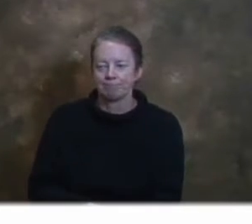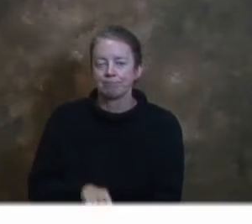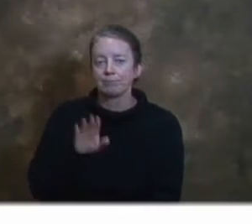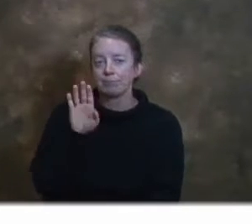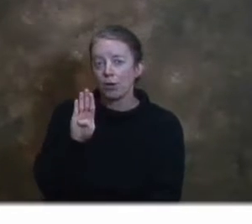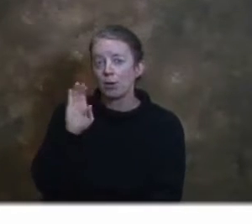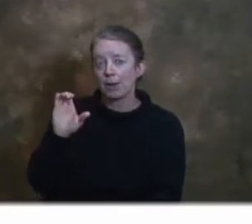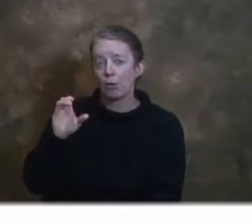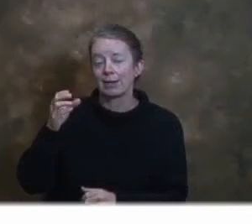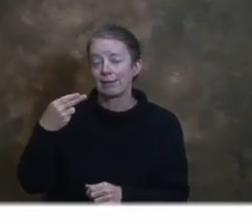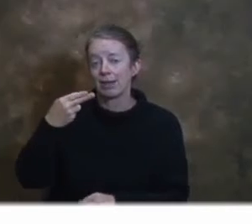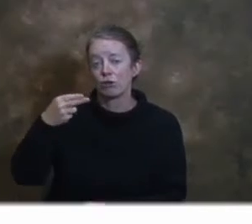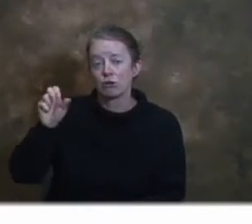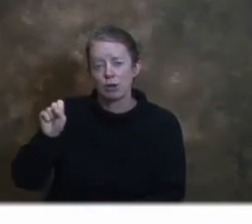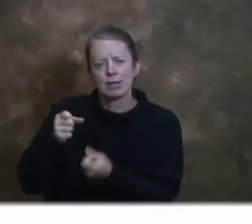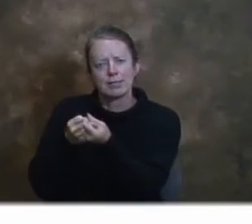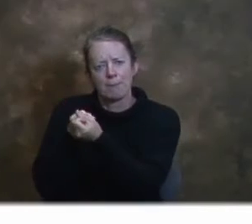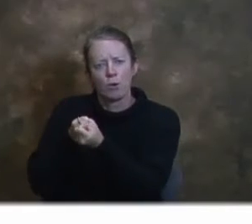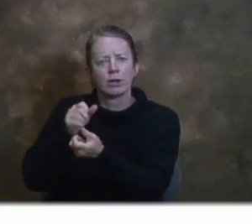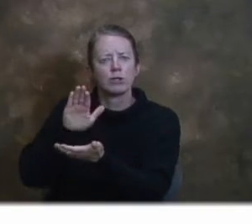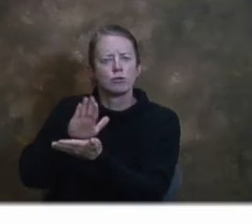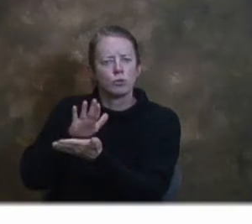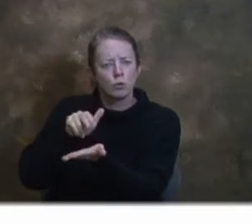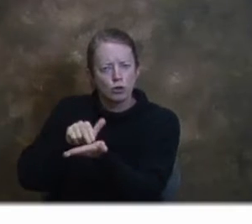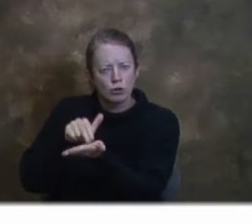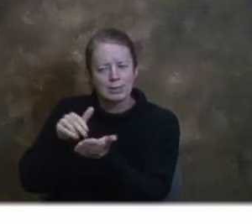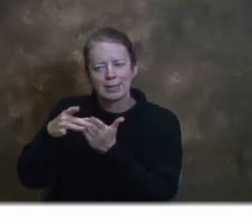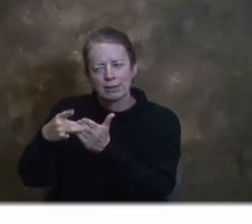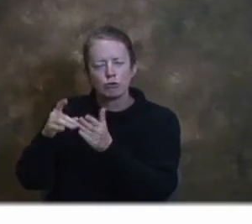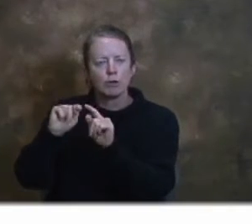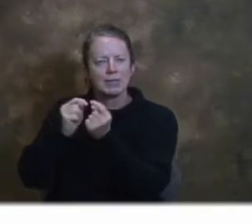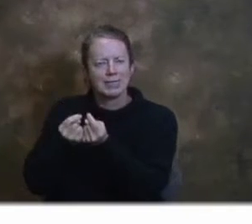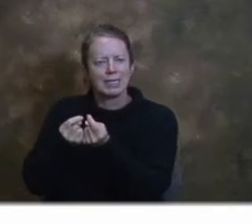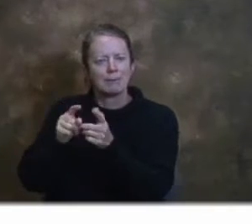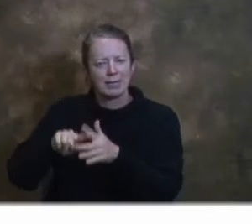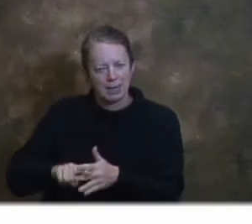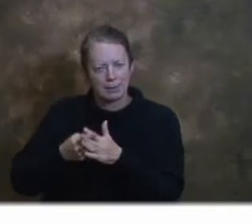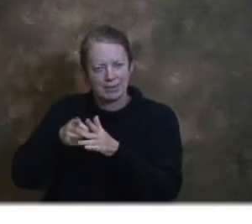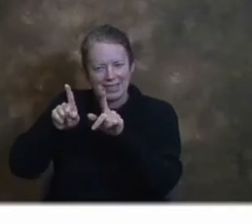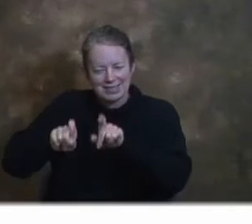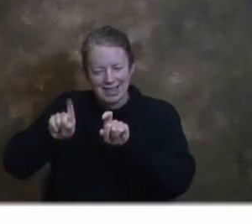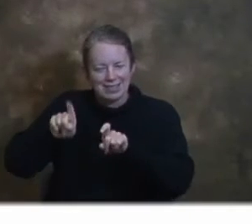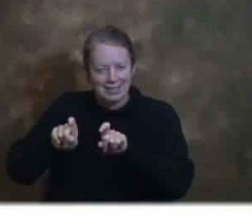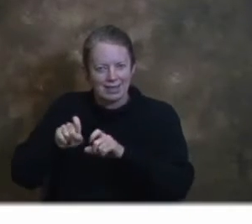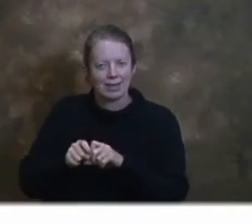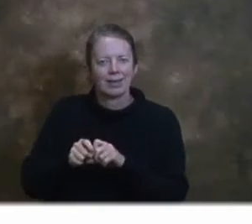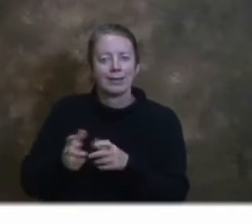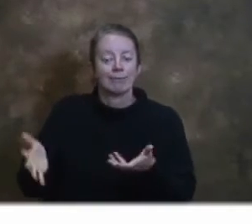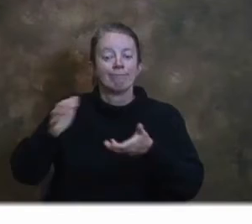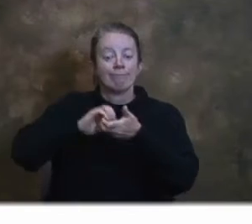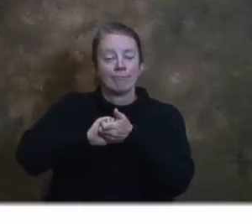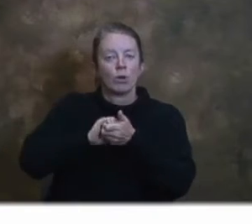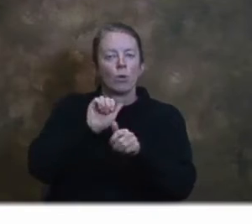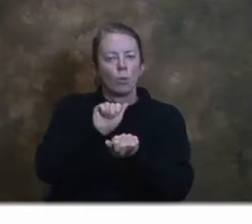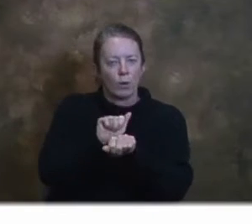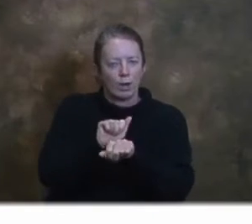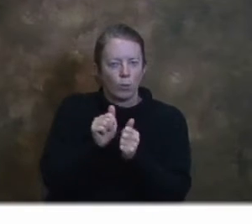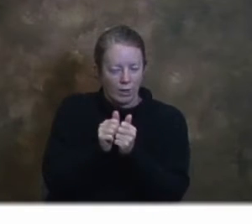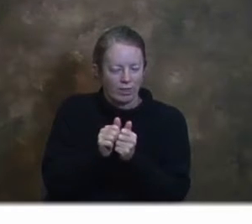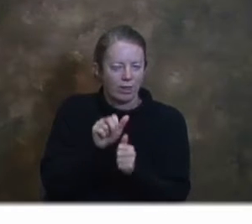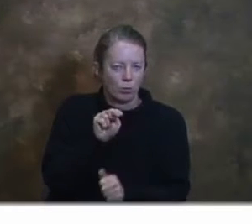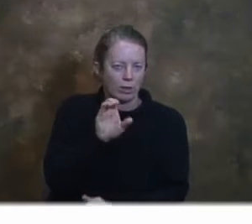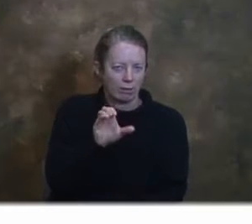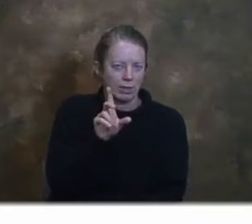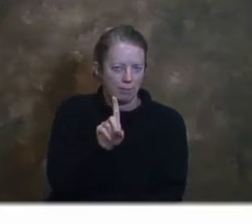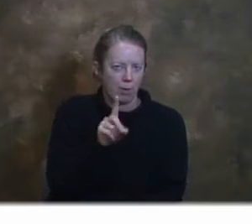has supported the school nursing leadership and team in implementing these testing initiatives that are then coupled with the North Carolina Department of Health and Human Services